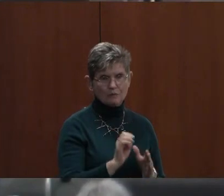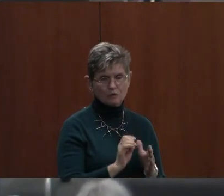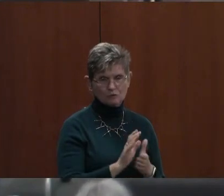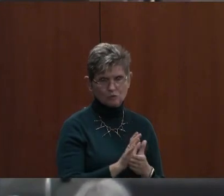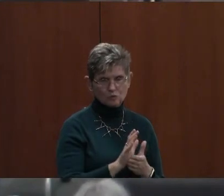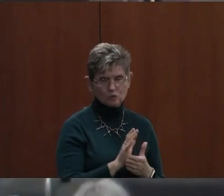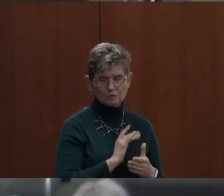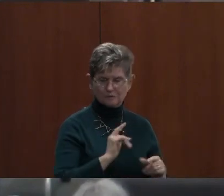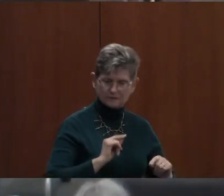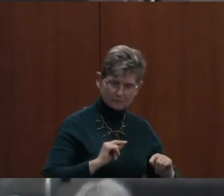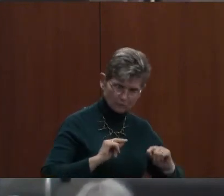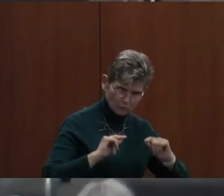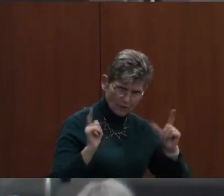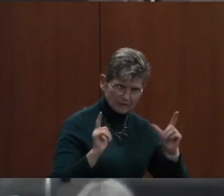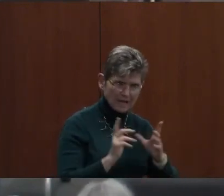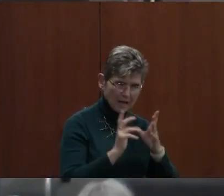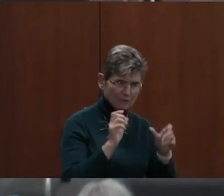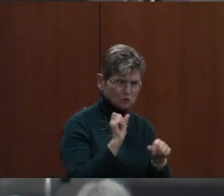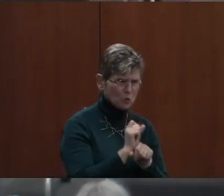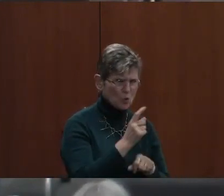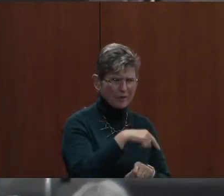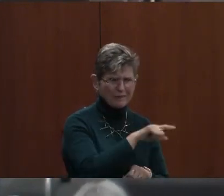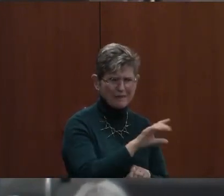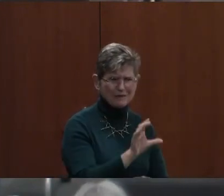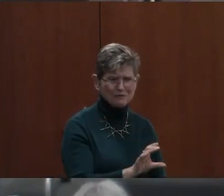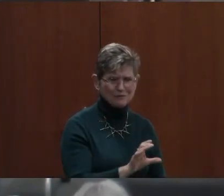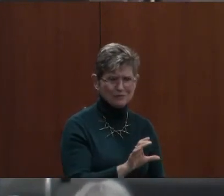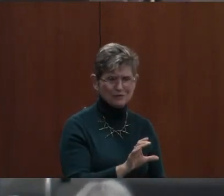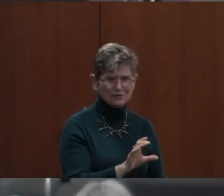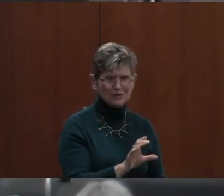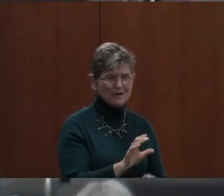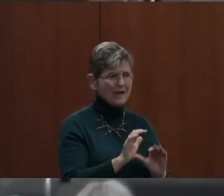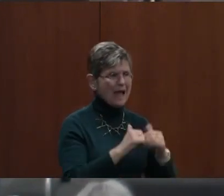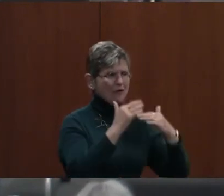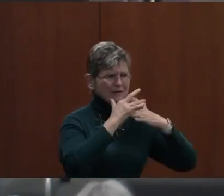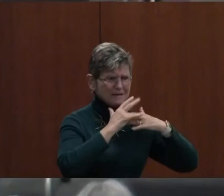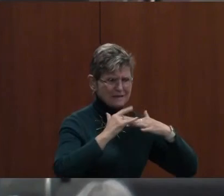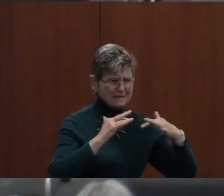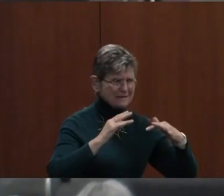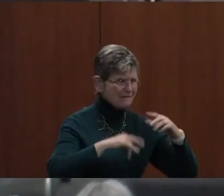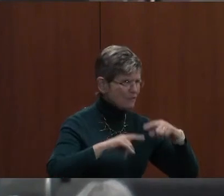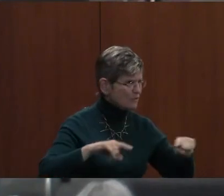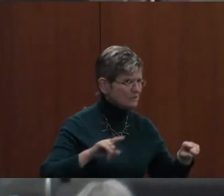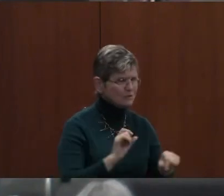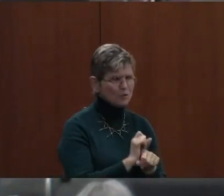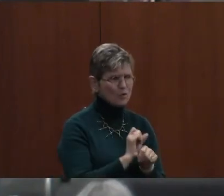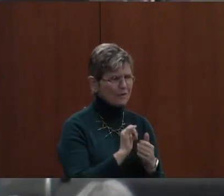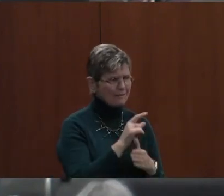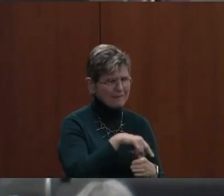and I was surprised at how much work they do, how diverse the work they are doing, and